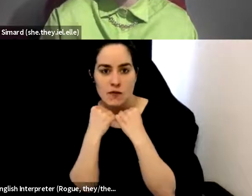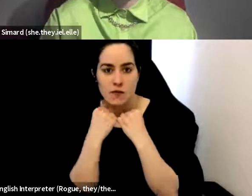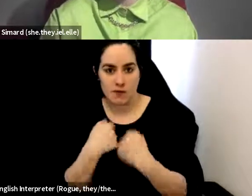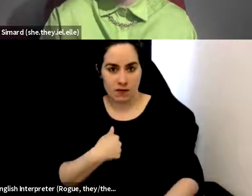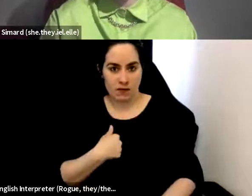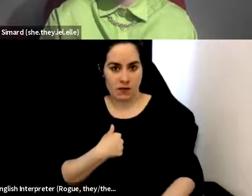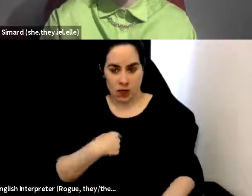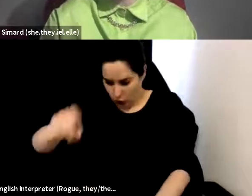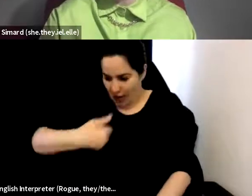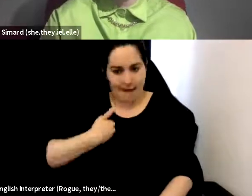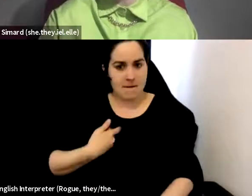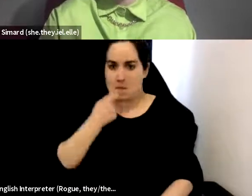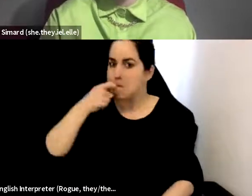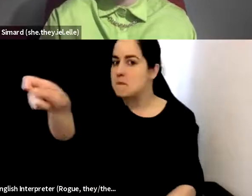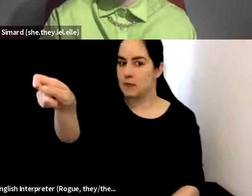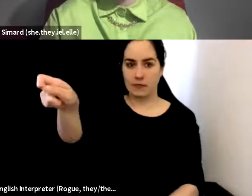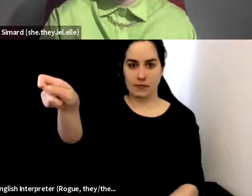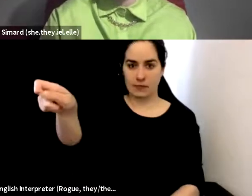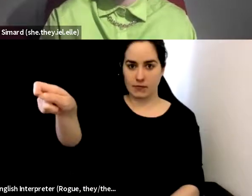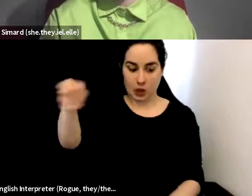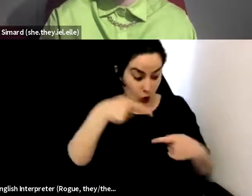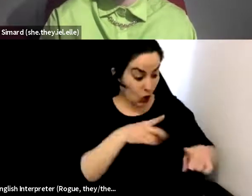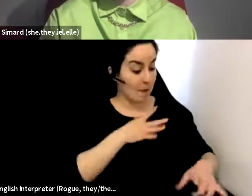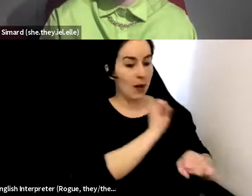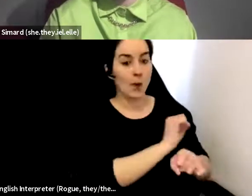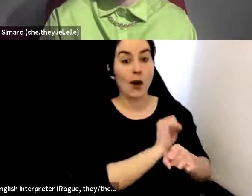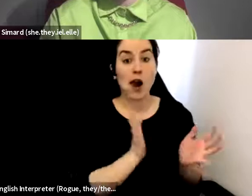at period while I am working.